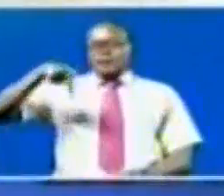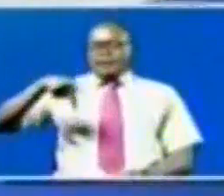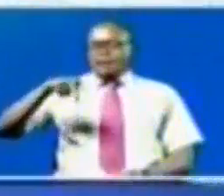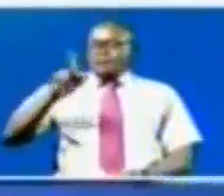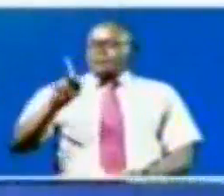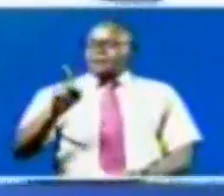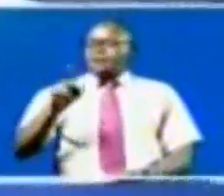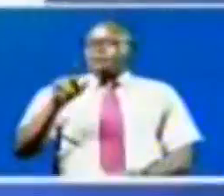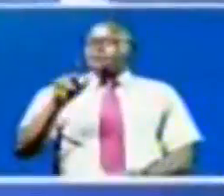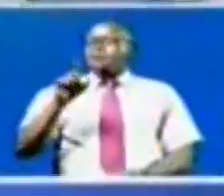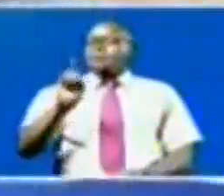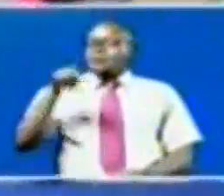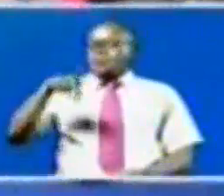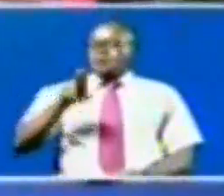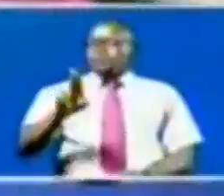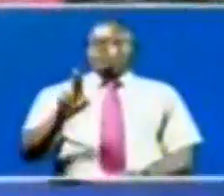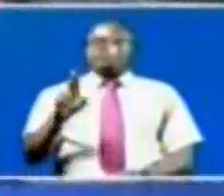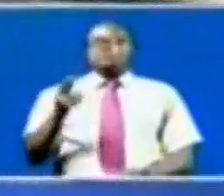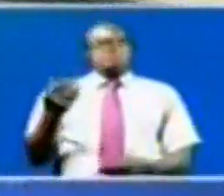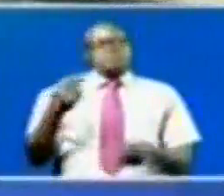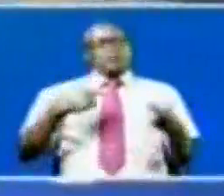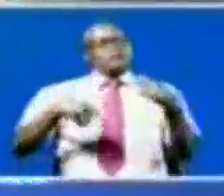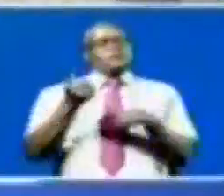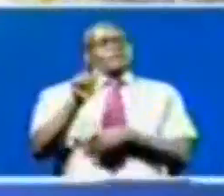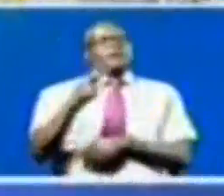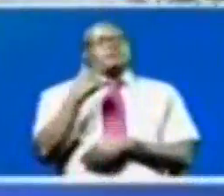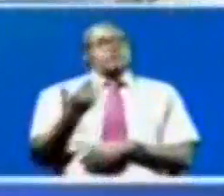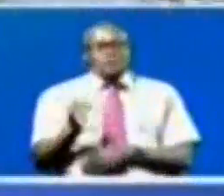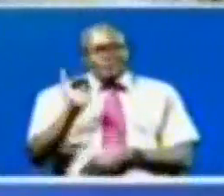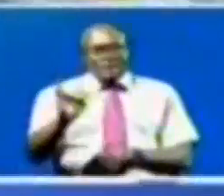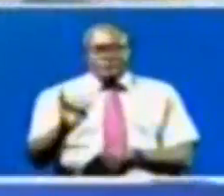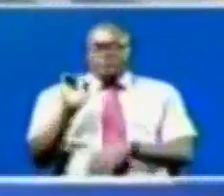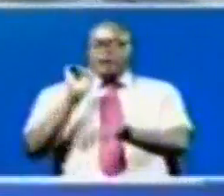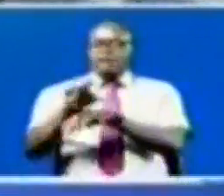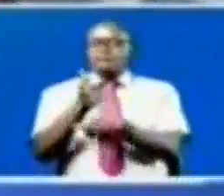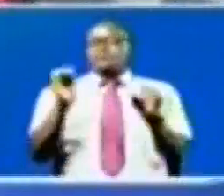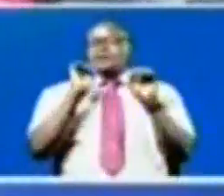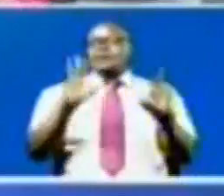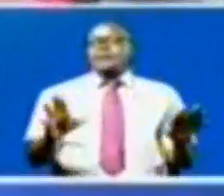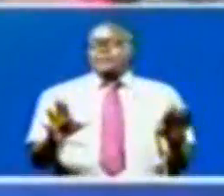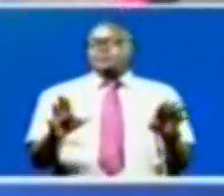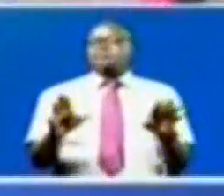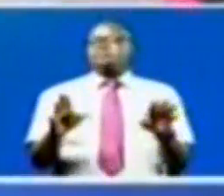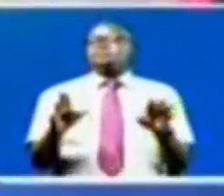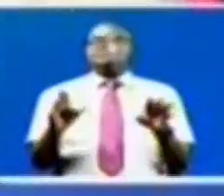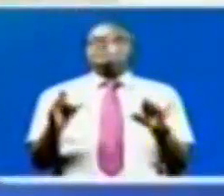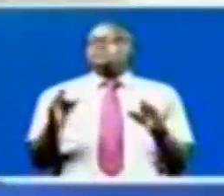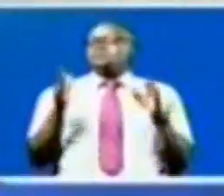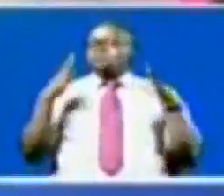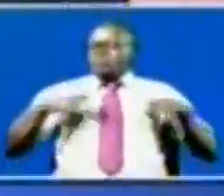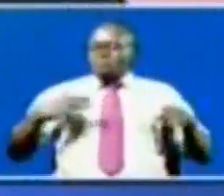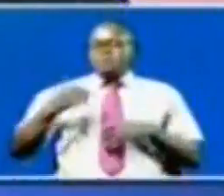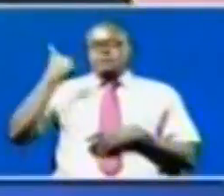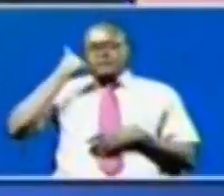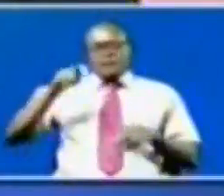the 2017 review of the Clinical Officers Act, saying it was ill-advised and places the lives of patients in